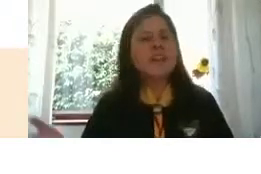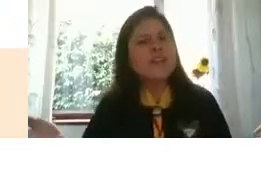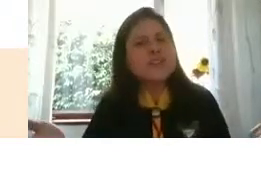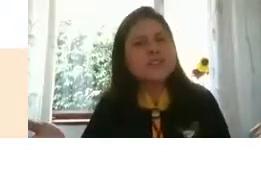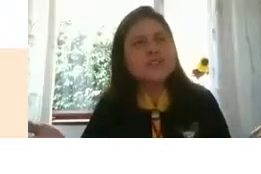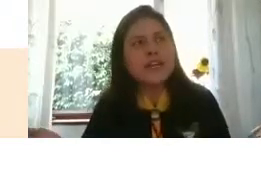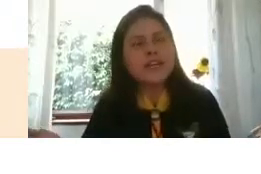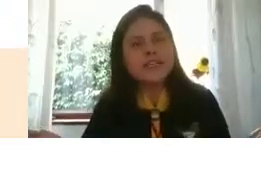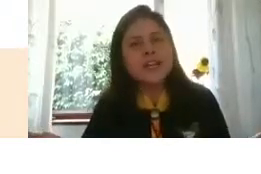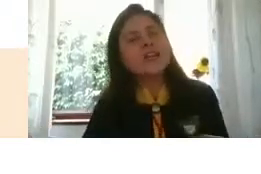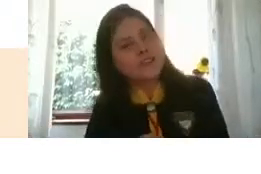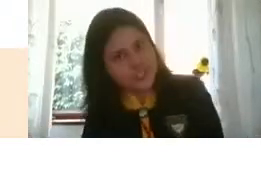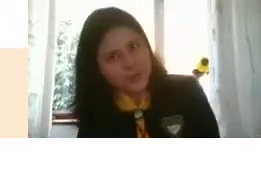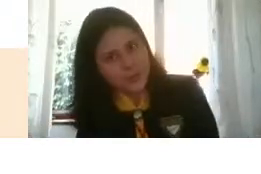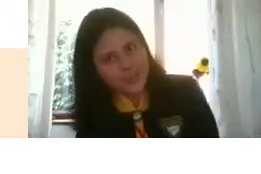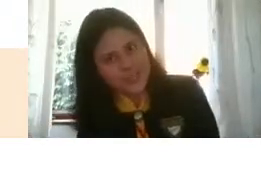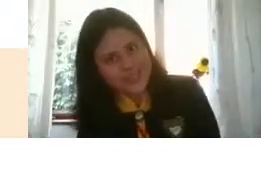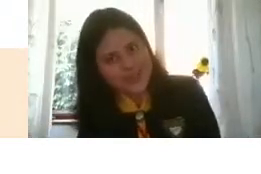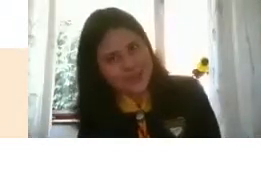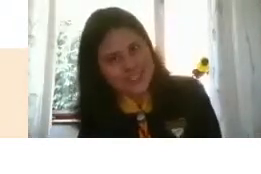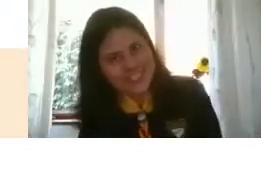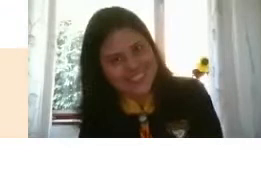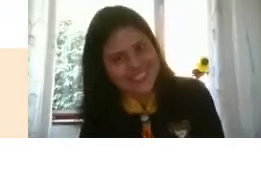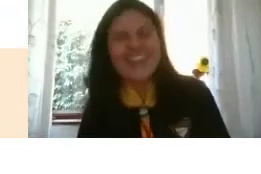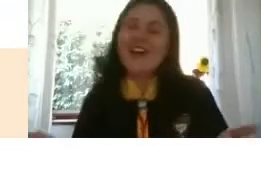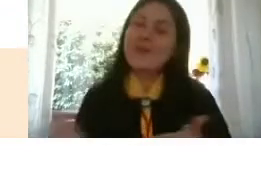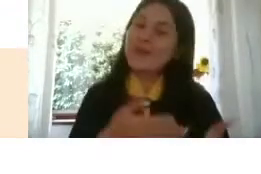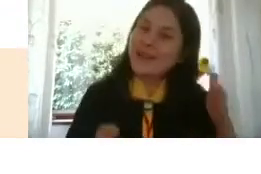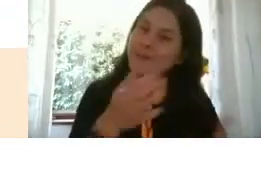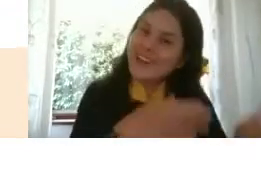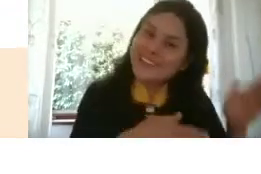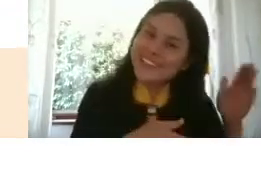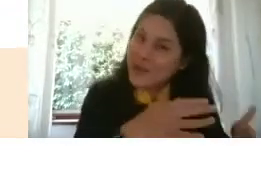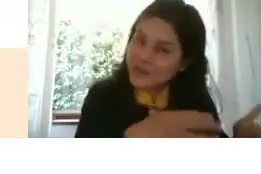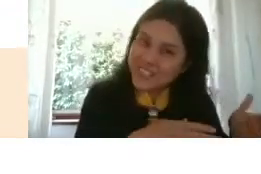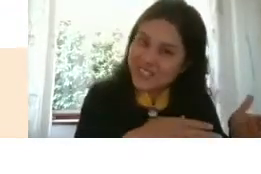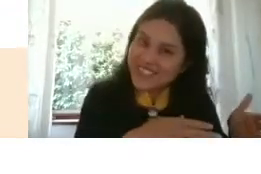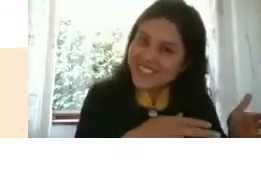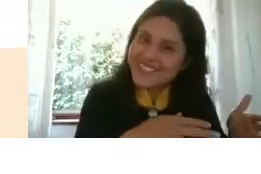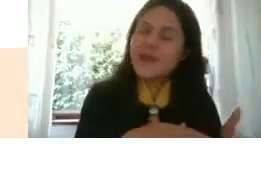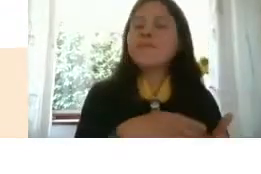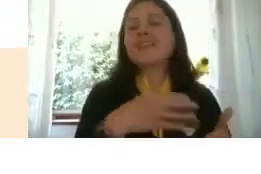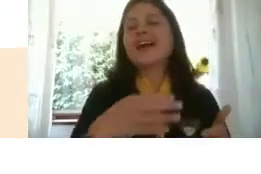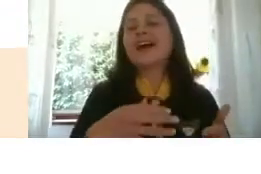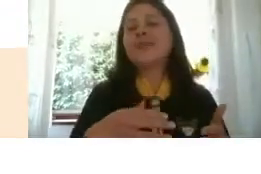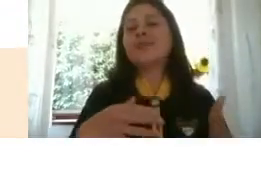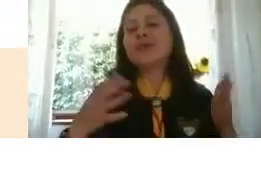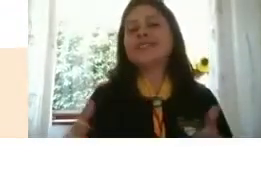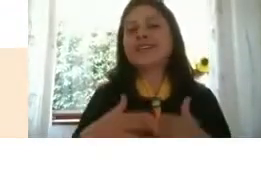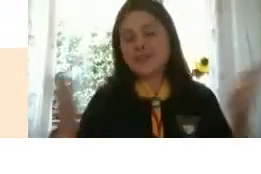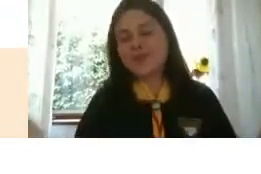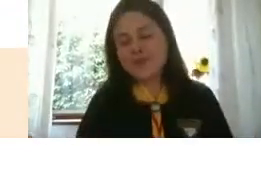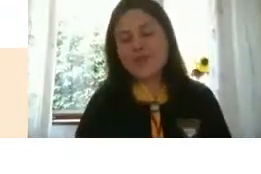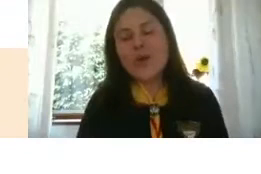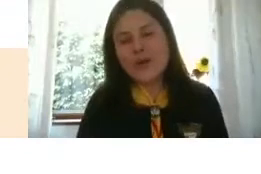I encourage you to find Christian words so that you can present it when we come back into our churches. You can